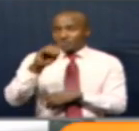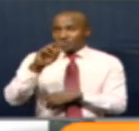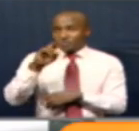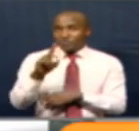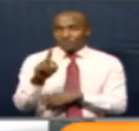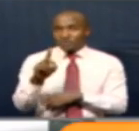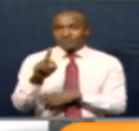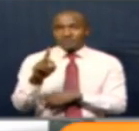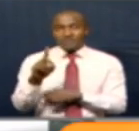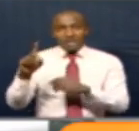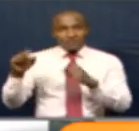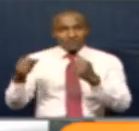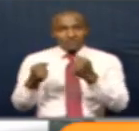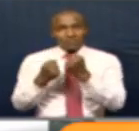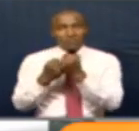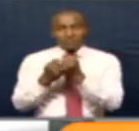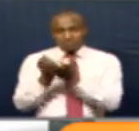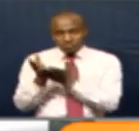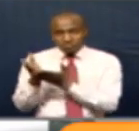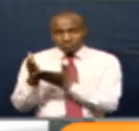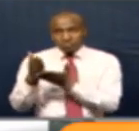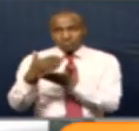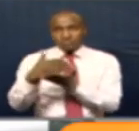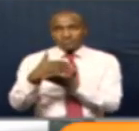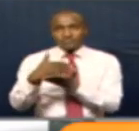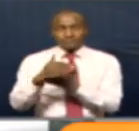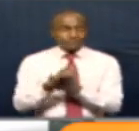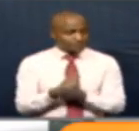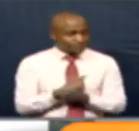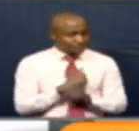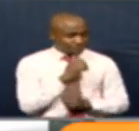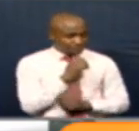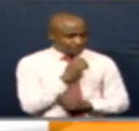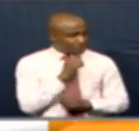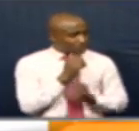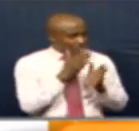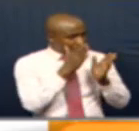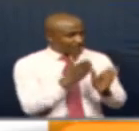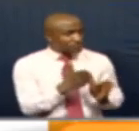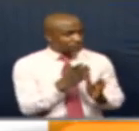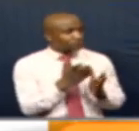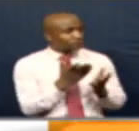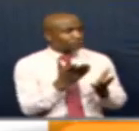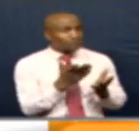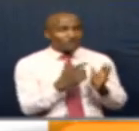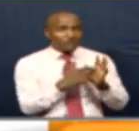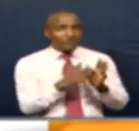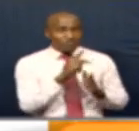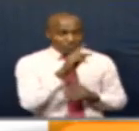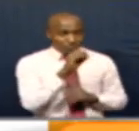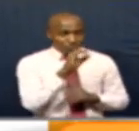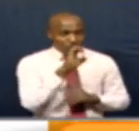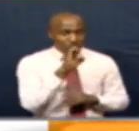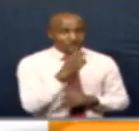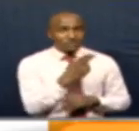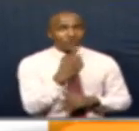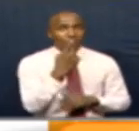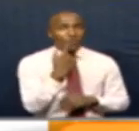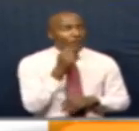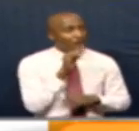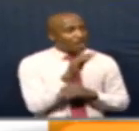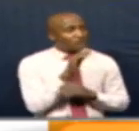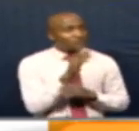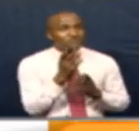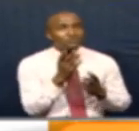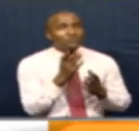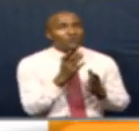support the collection aspect. So for somebody like Coach Brian, who's asking what